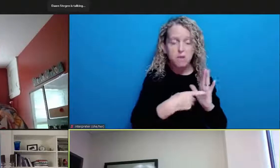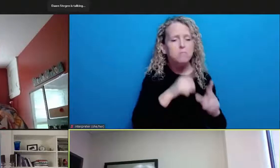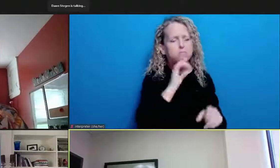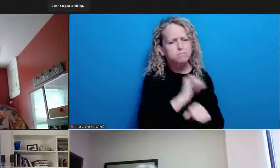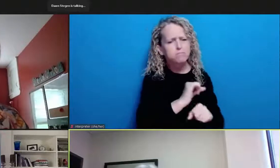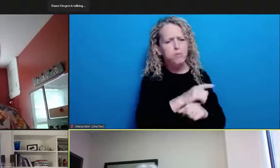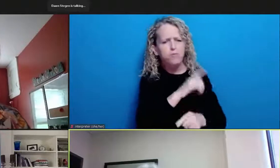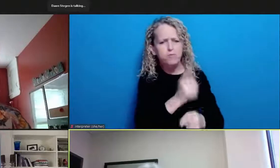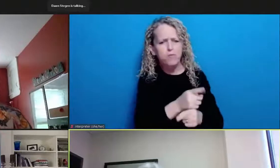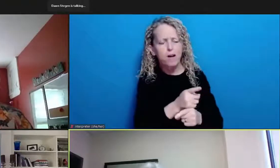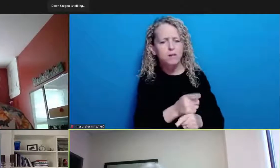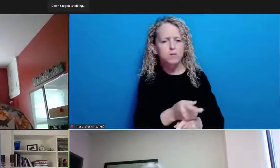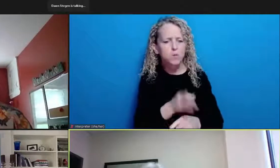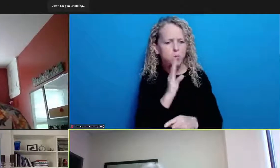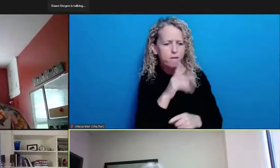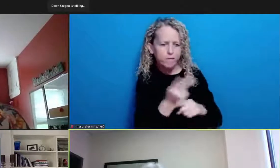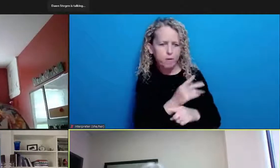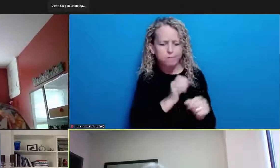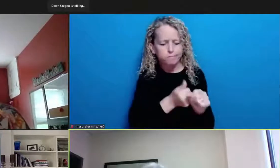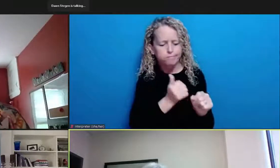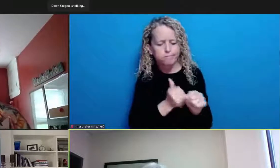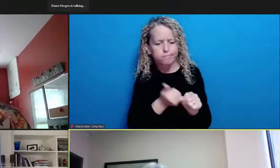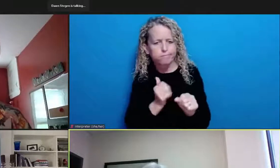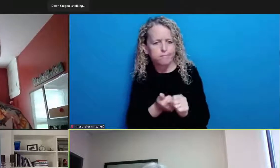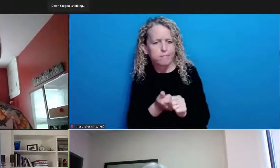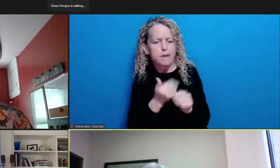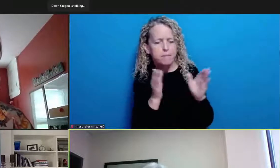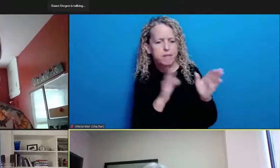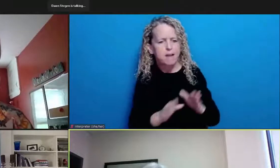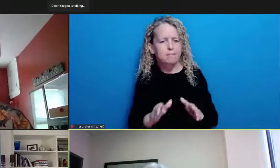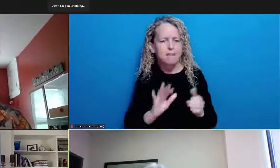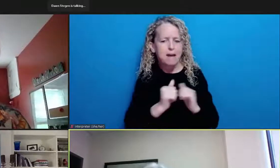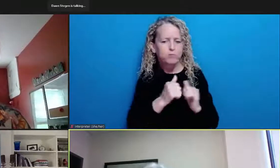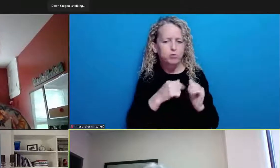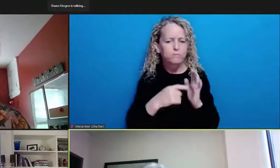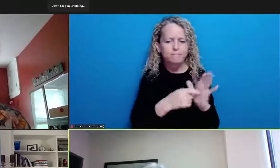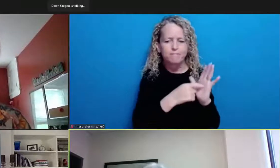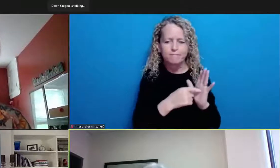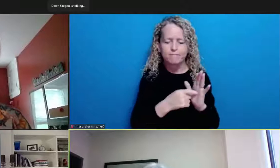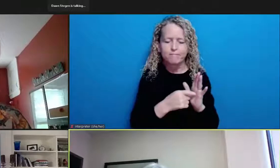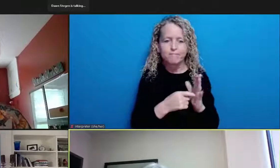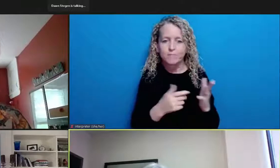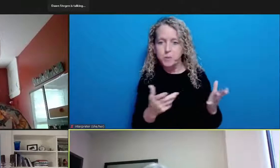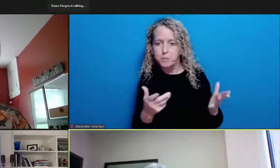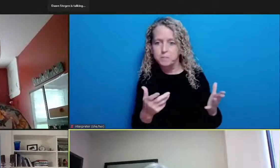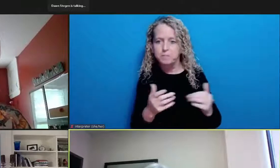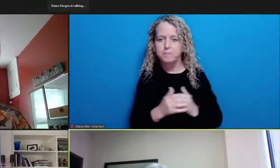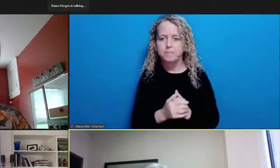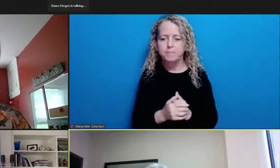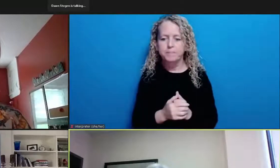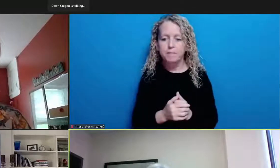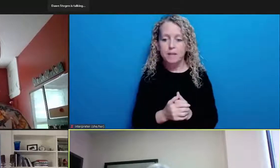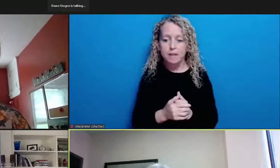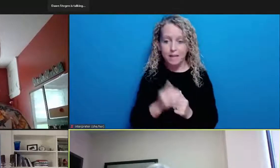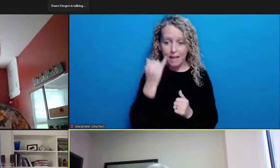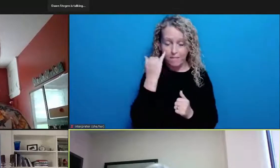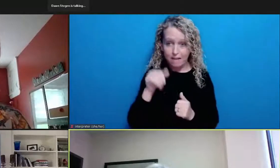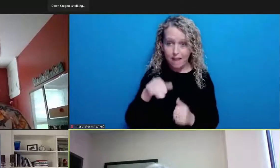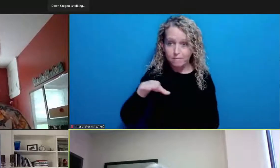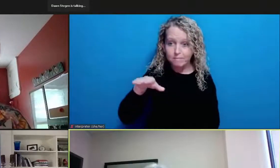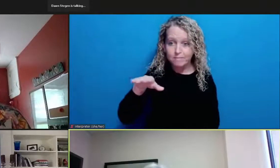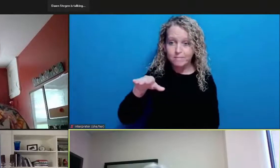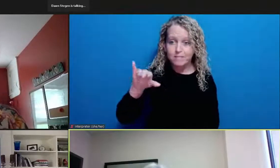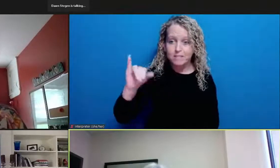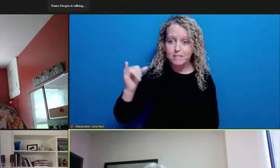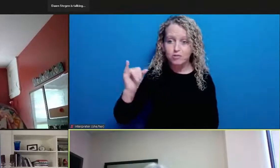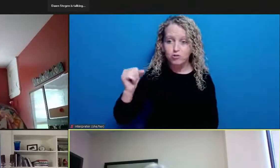those implementation plans will move forward. So I'll probably, if I can get in the Zoom universe, if Josh